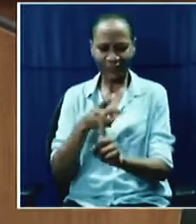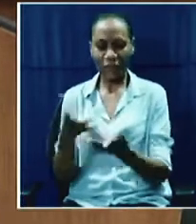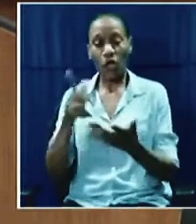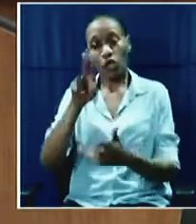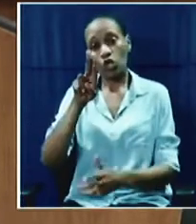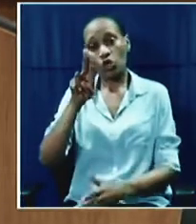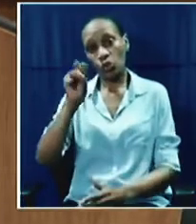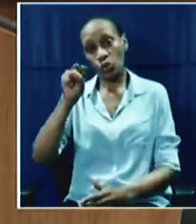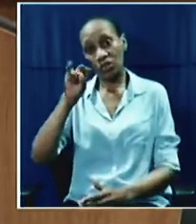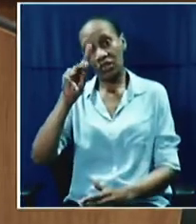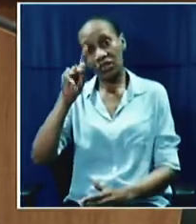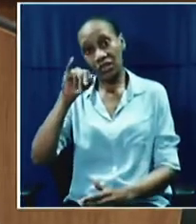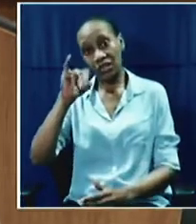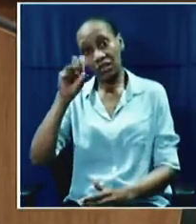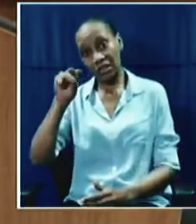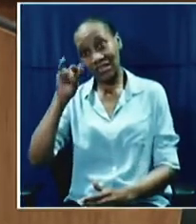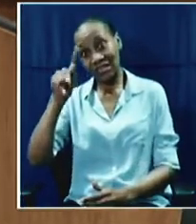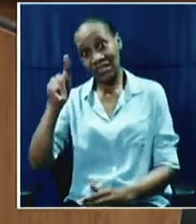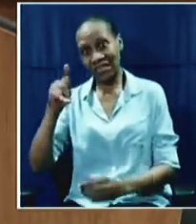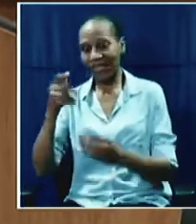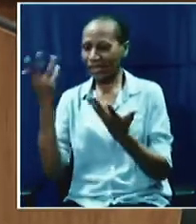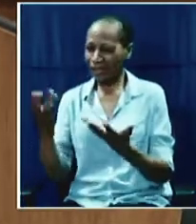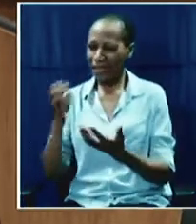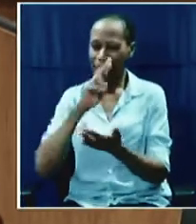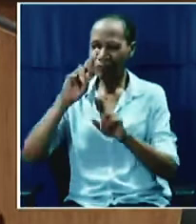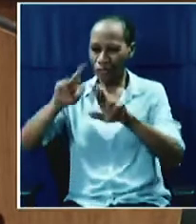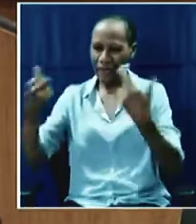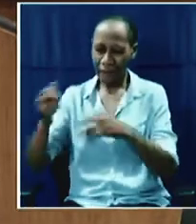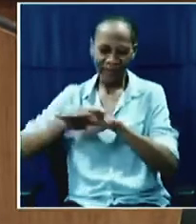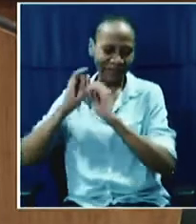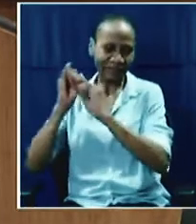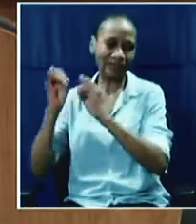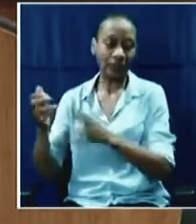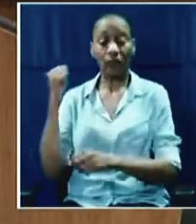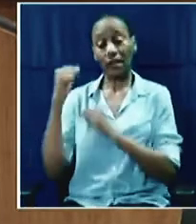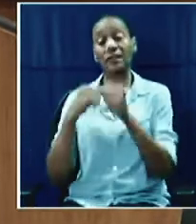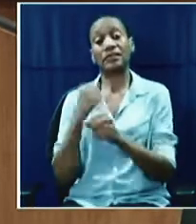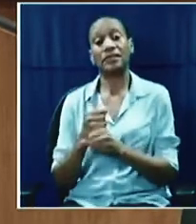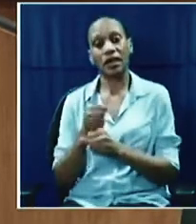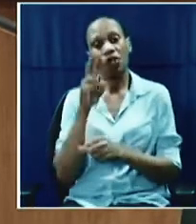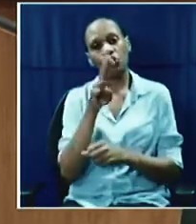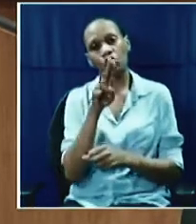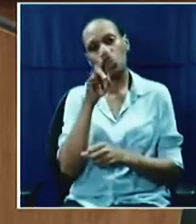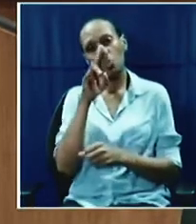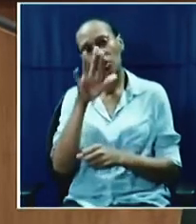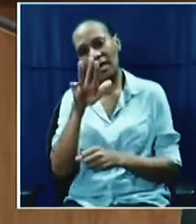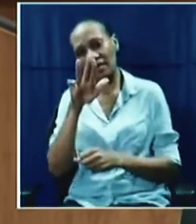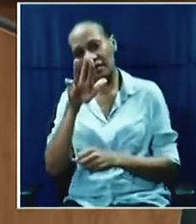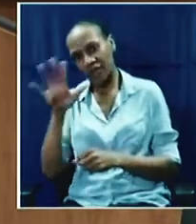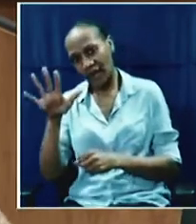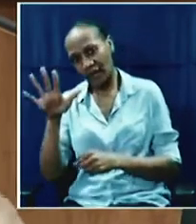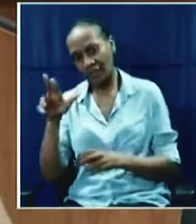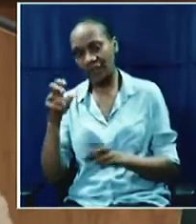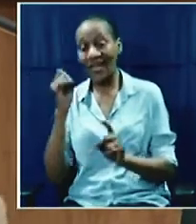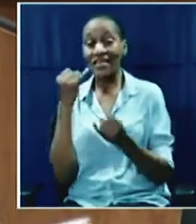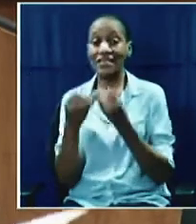Lusikisiki recording the second highest reported rape cases. Last year alone, 295 sexual